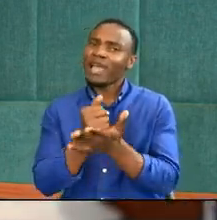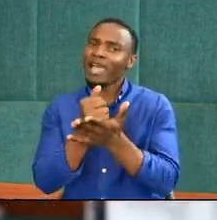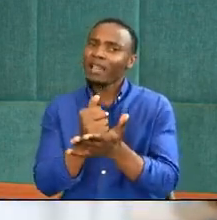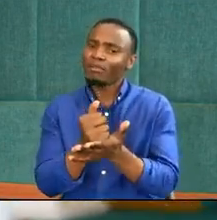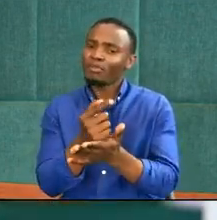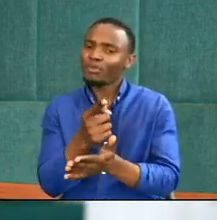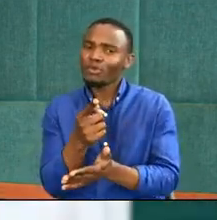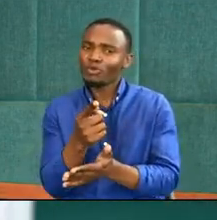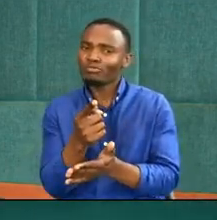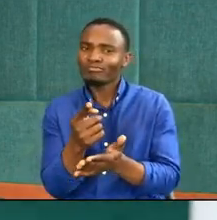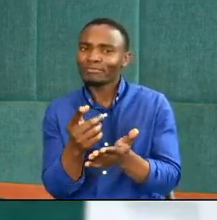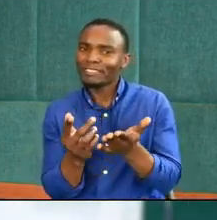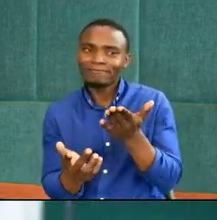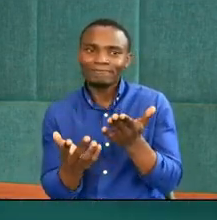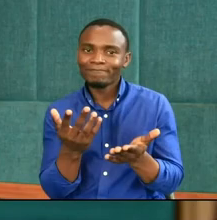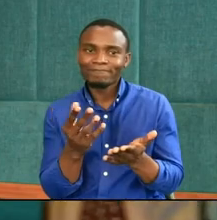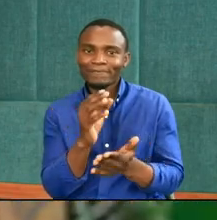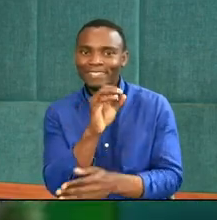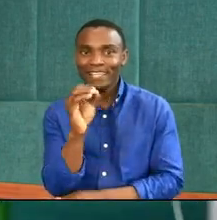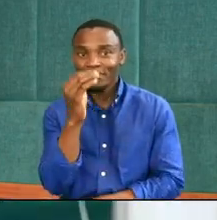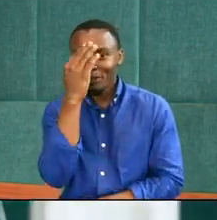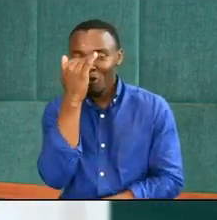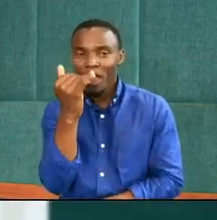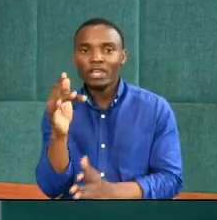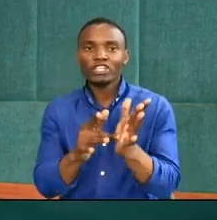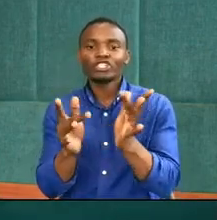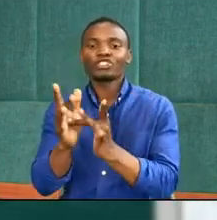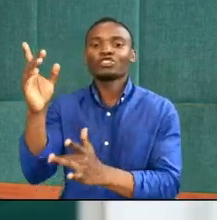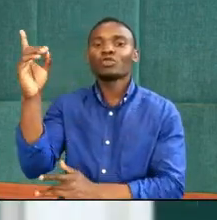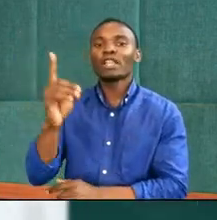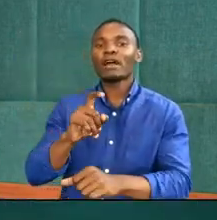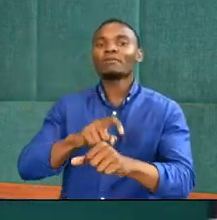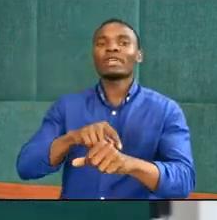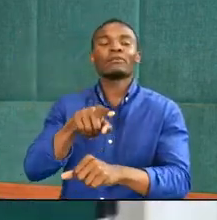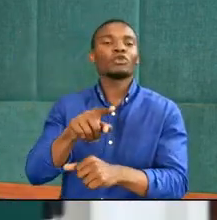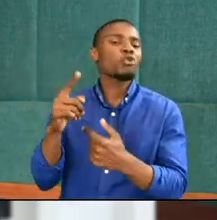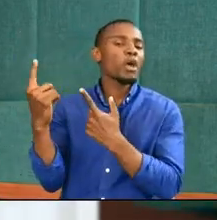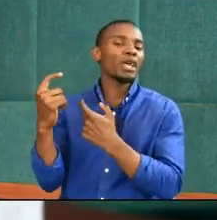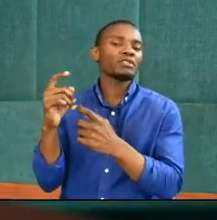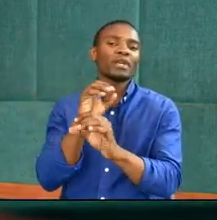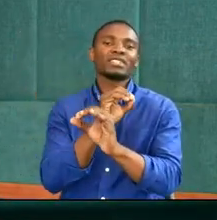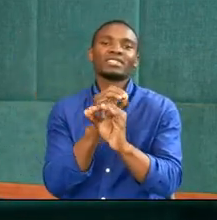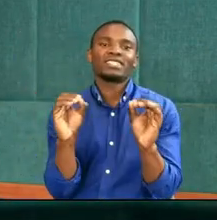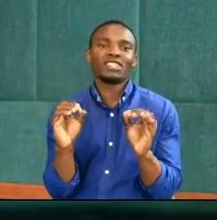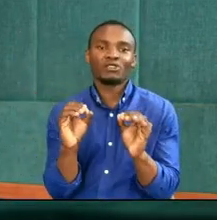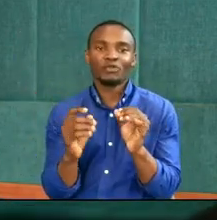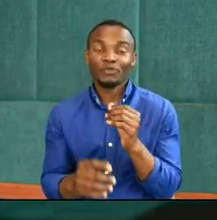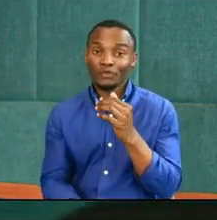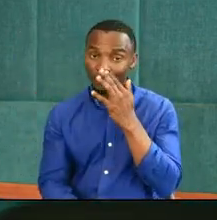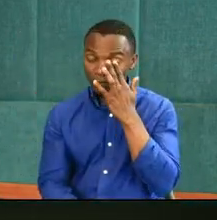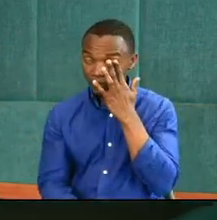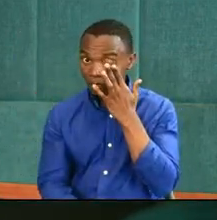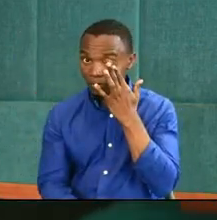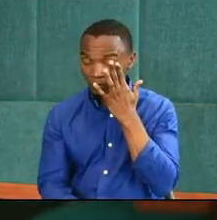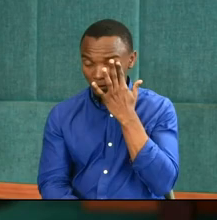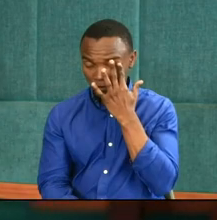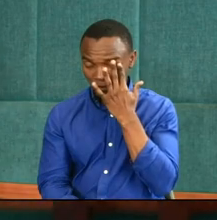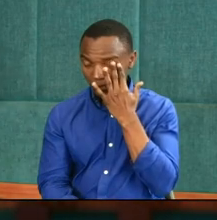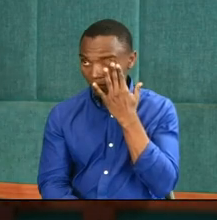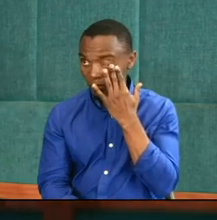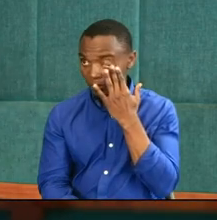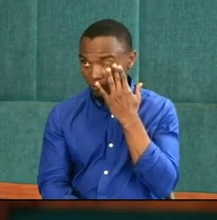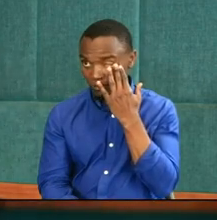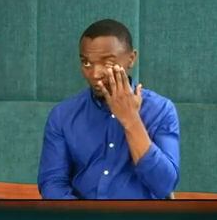you, because I'm still going to come at a time when you do not expect